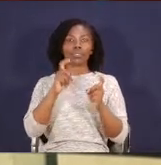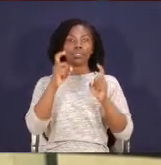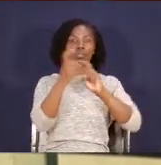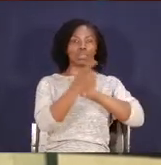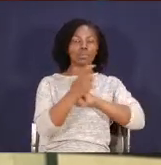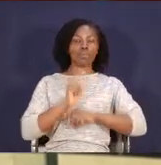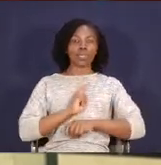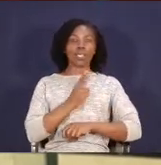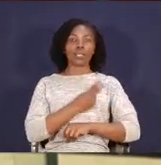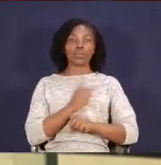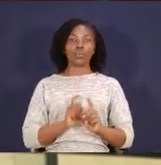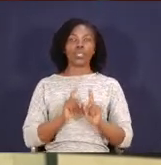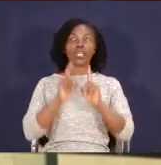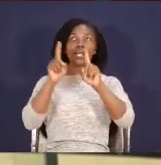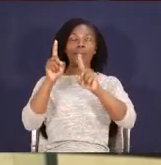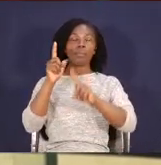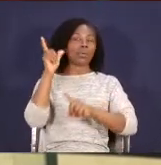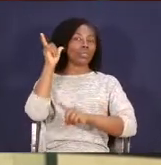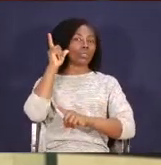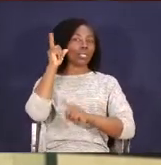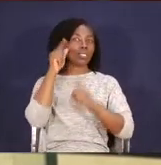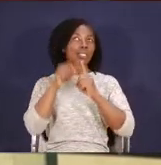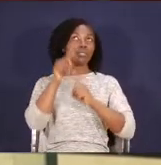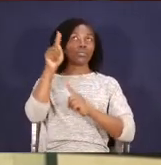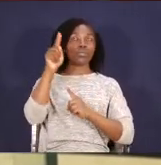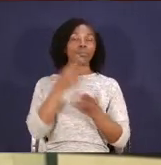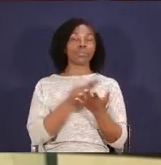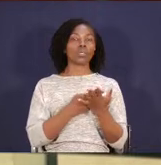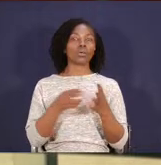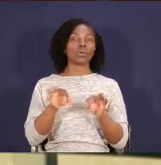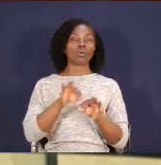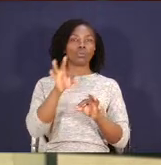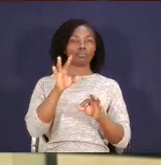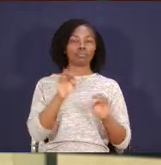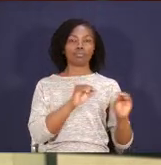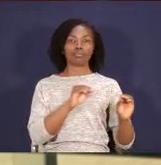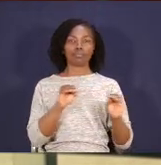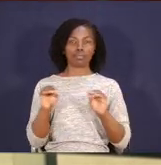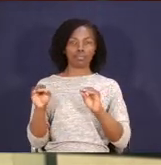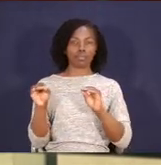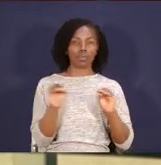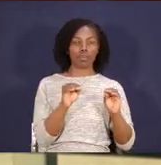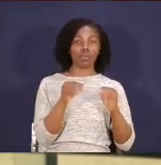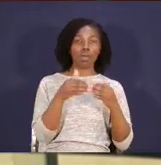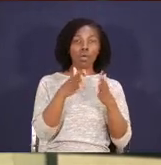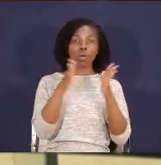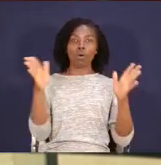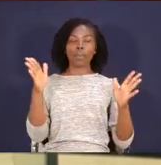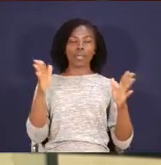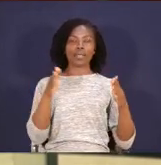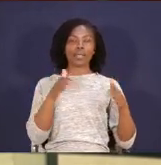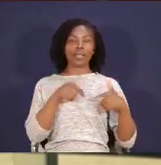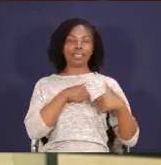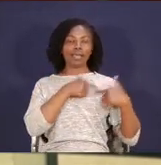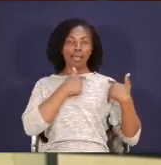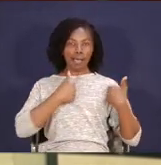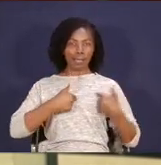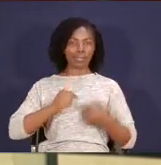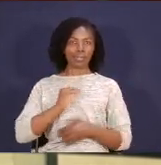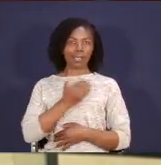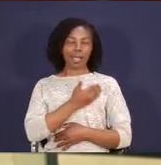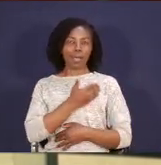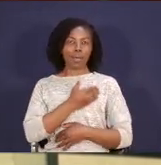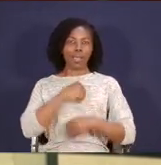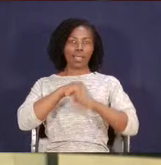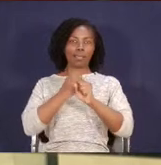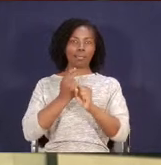are coming to hear from you. So Holy Spirit, take over, open the ears of our hearts, and Lord, cause